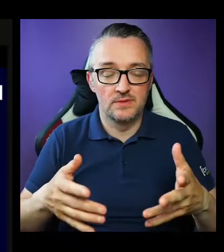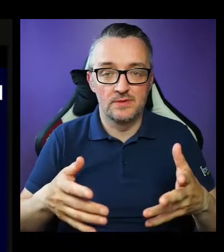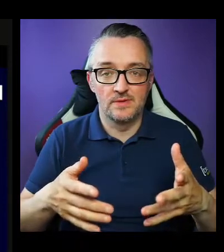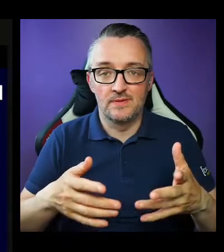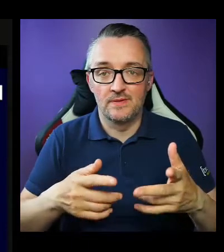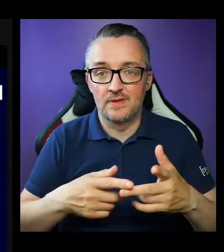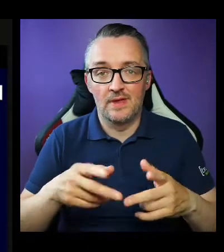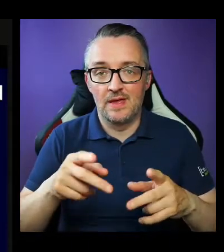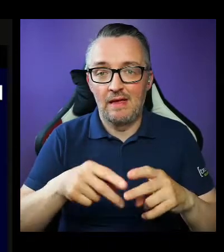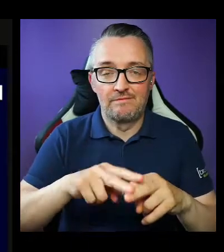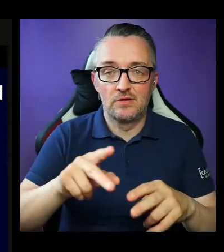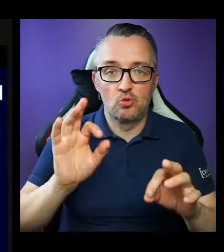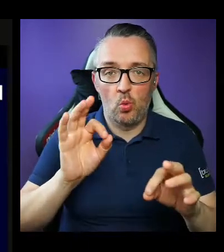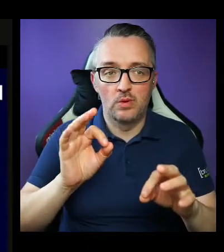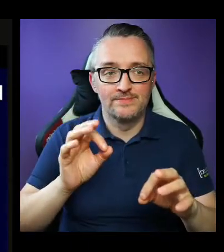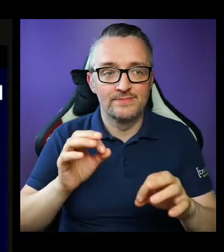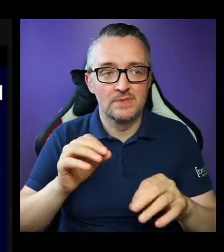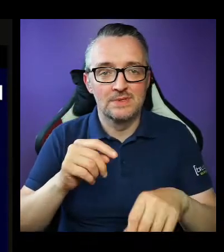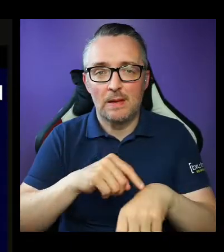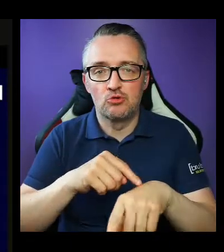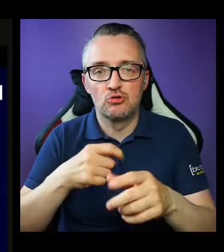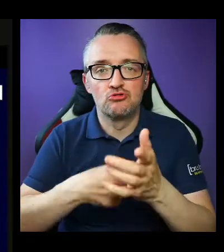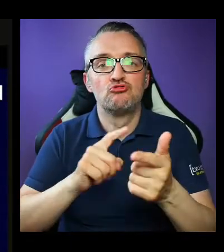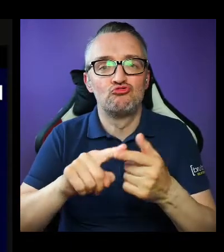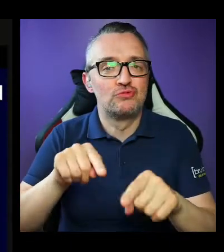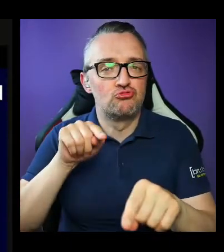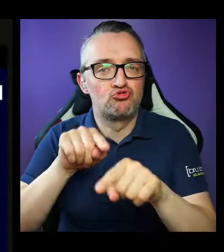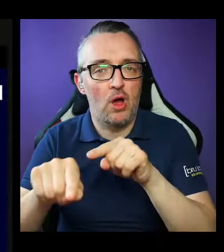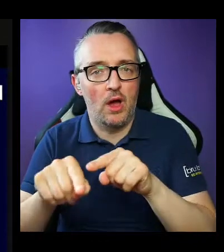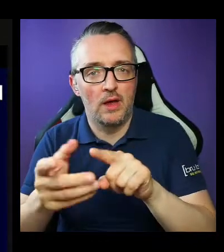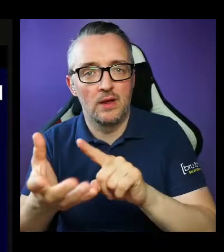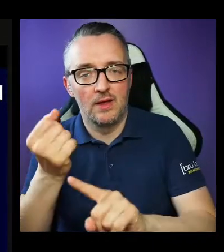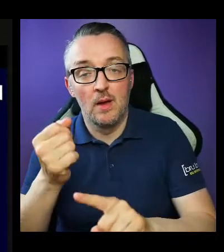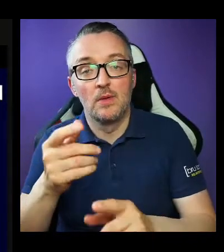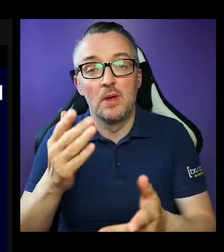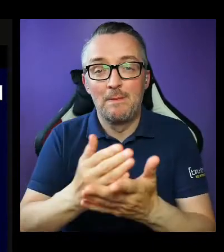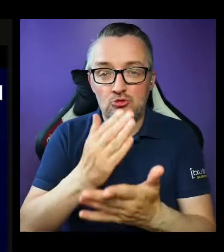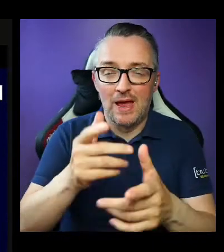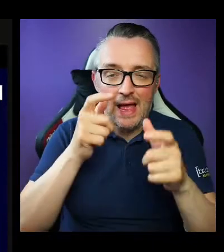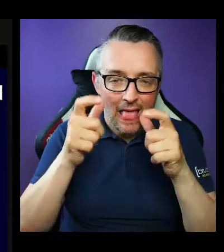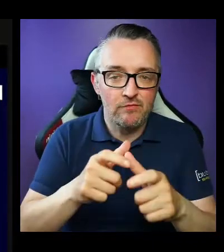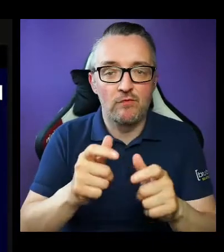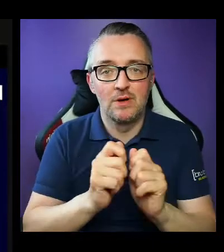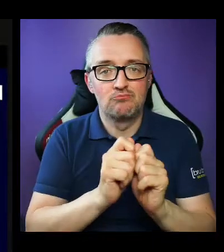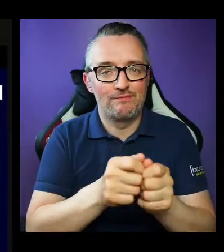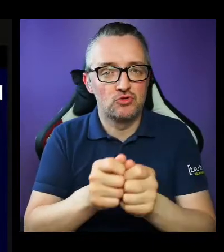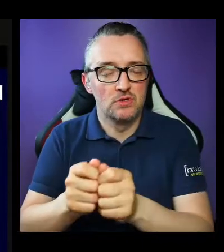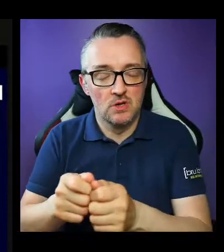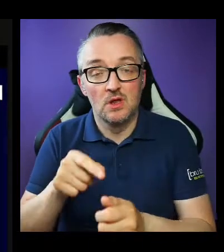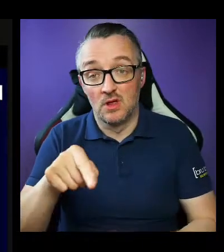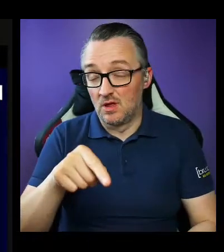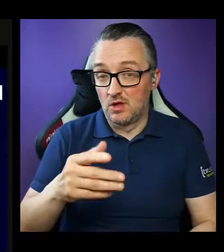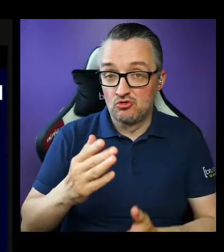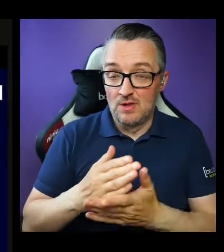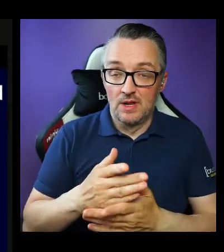retrying. So really pay attention to your provisioning. And as I said, this was something that was causing us